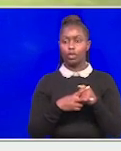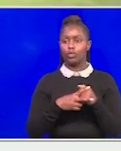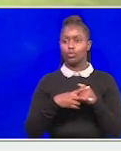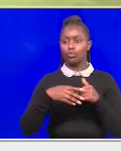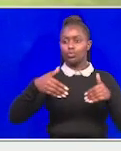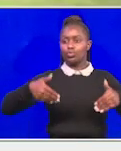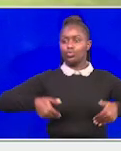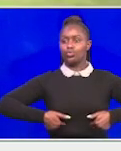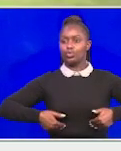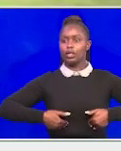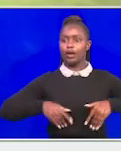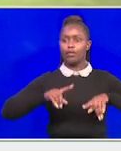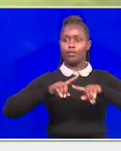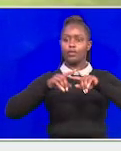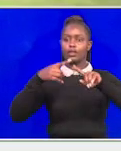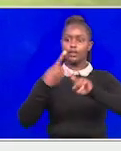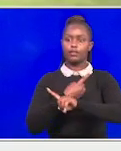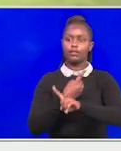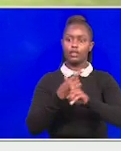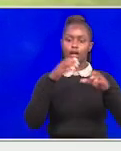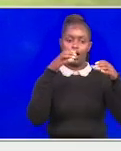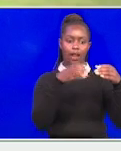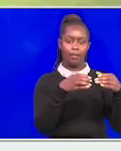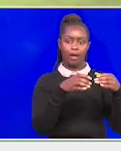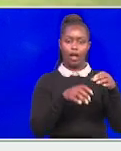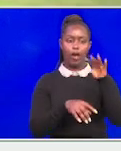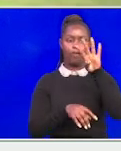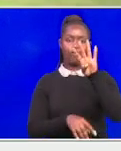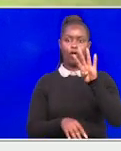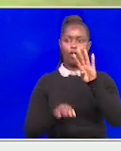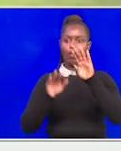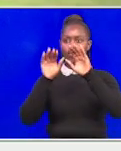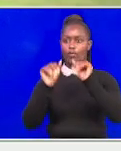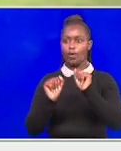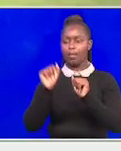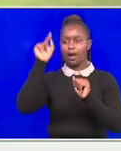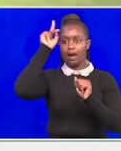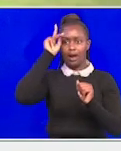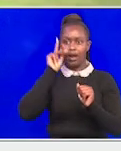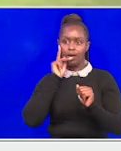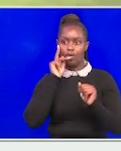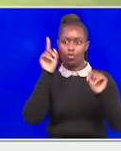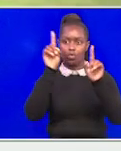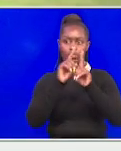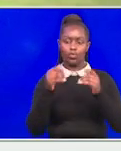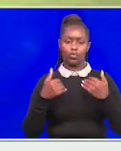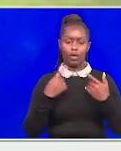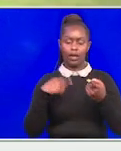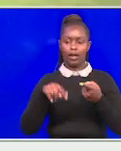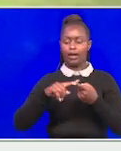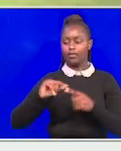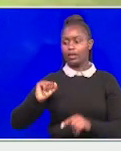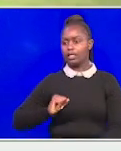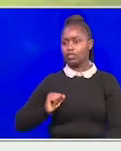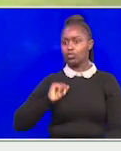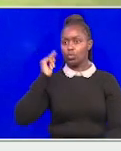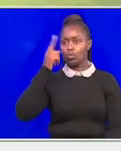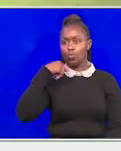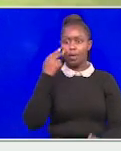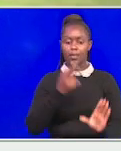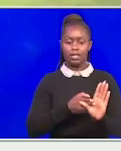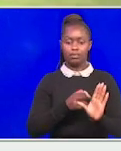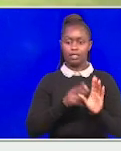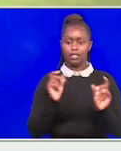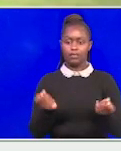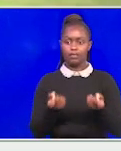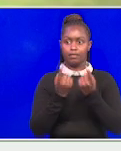clubs, and 4 of them are from Karen. We also have the largest entry of ladies who are participating in this event